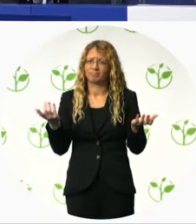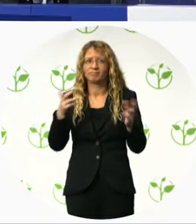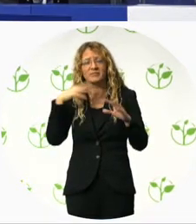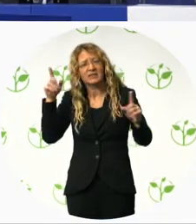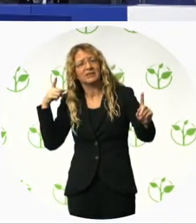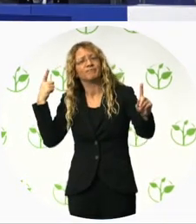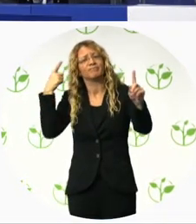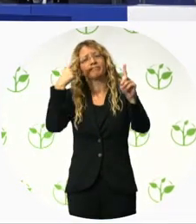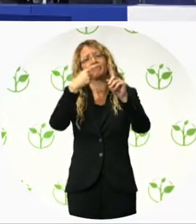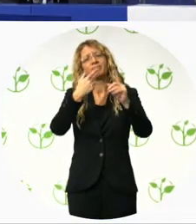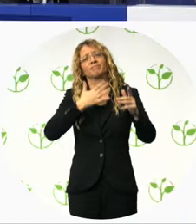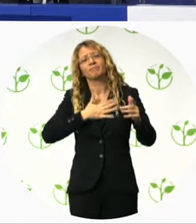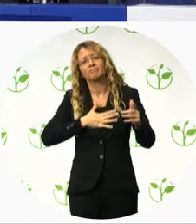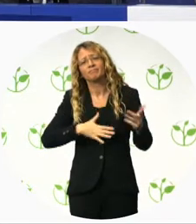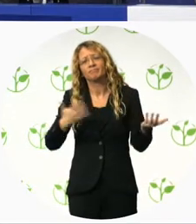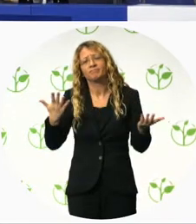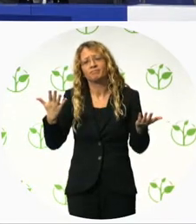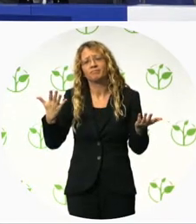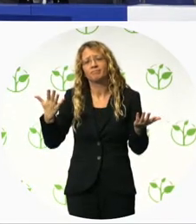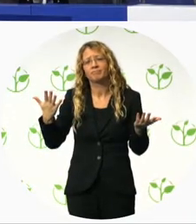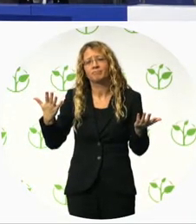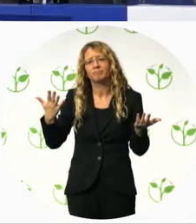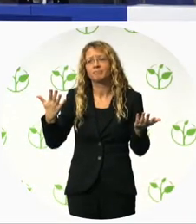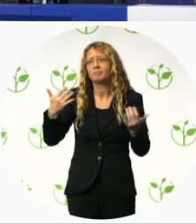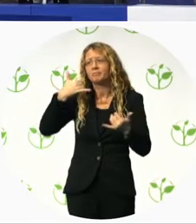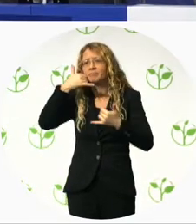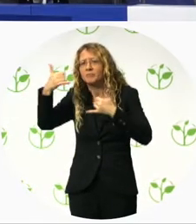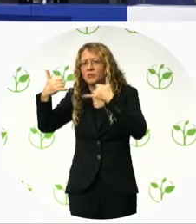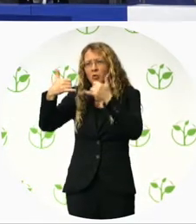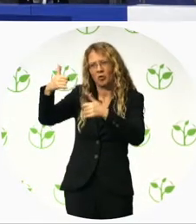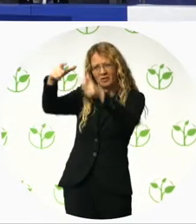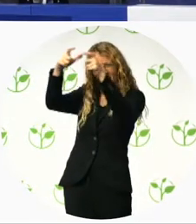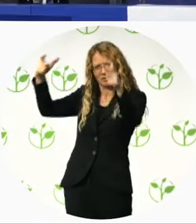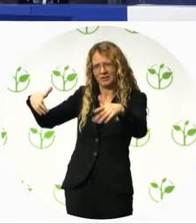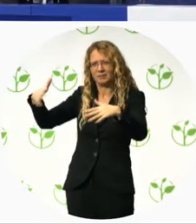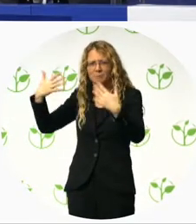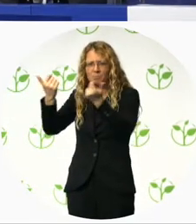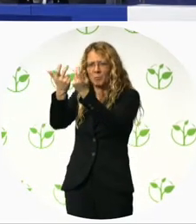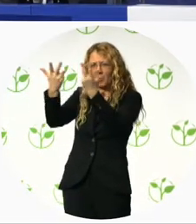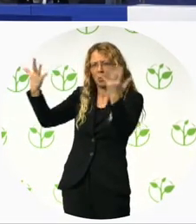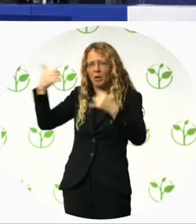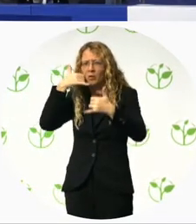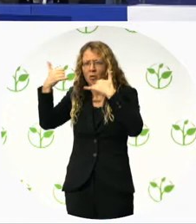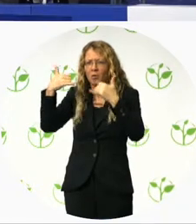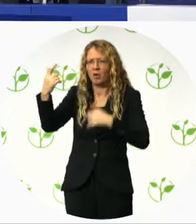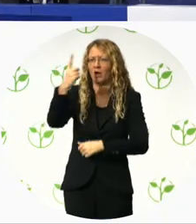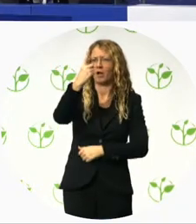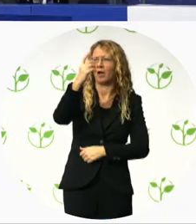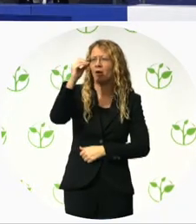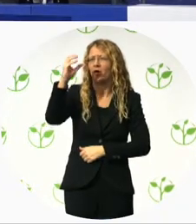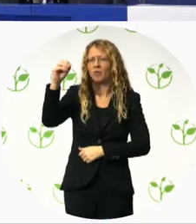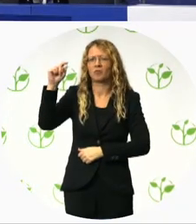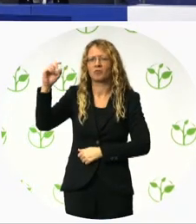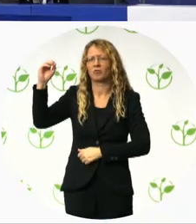biggest call center in Italy receiving 100,000 phone calls every day in just 24 hours. So we are like a virtual